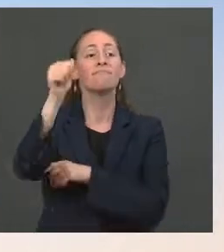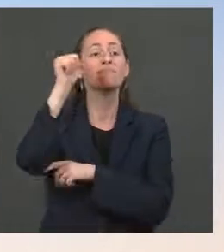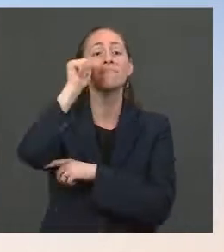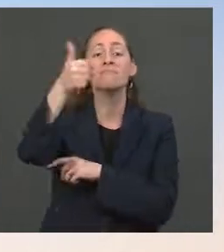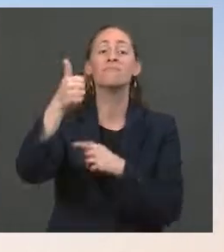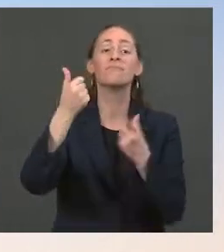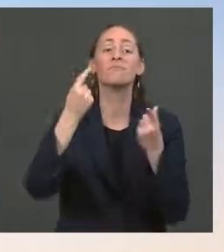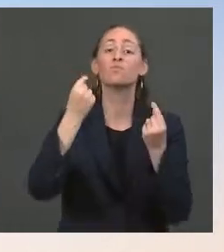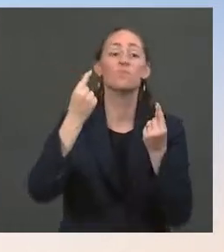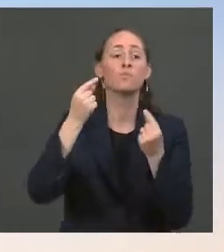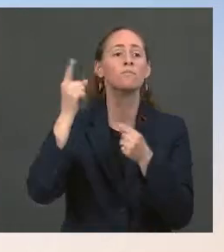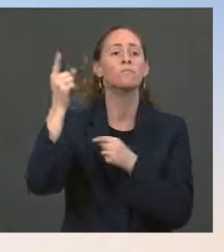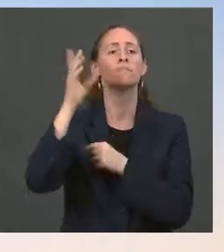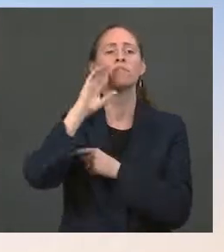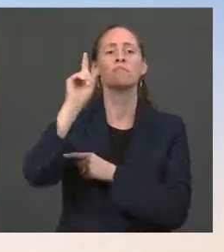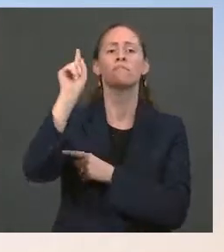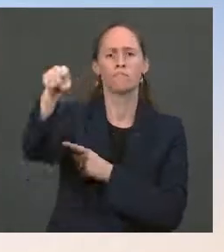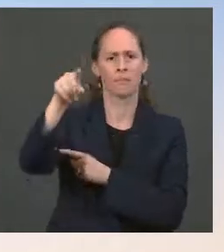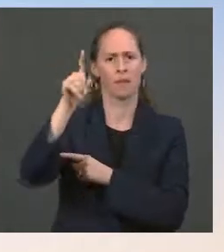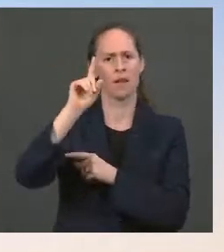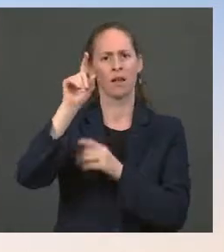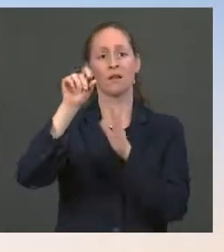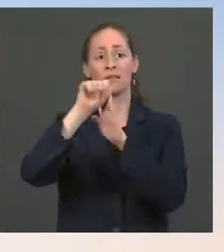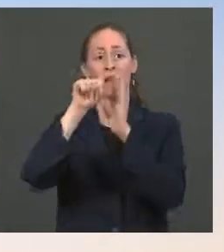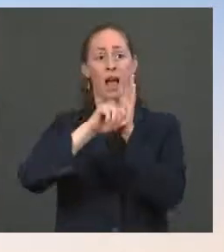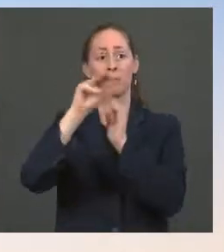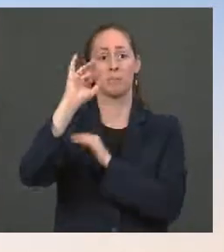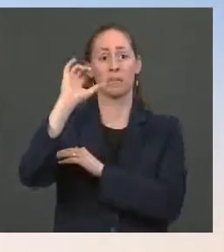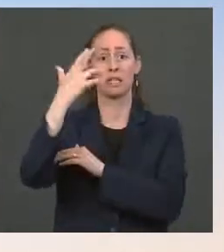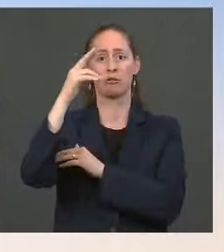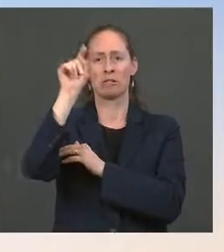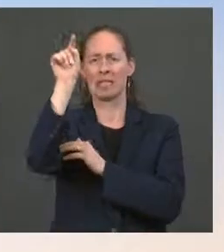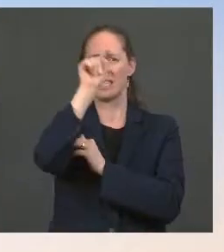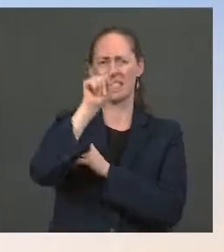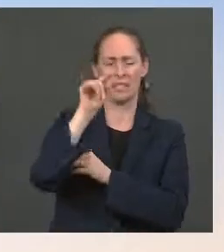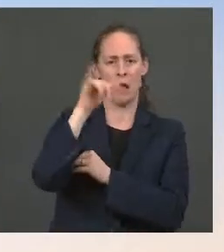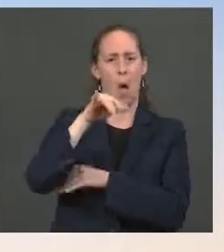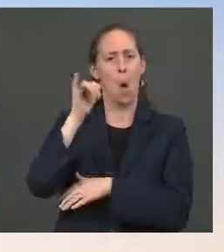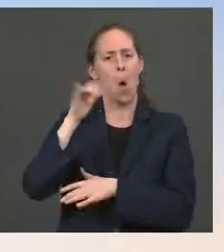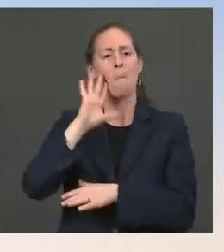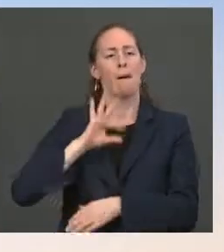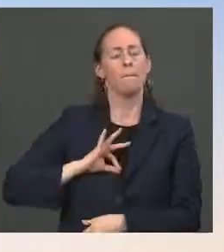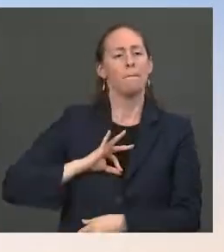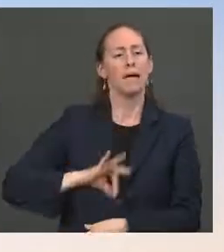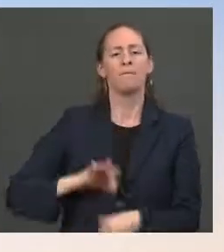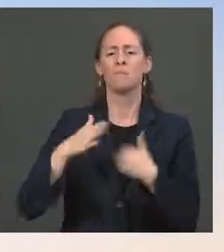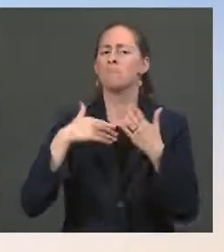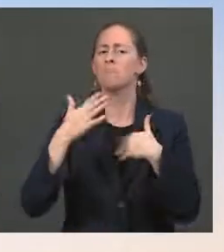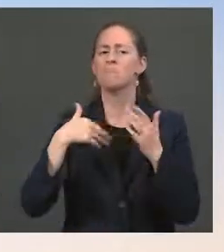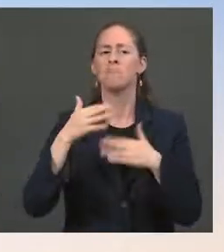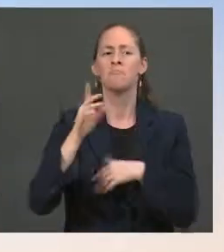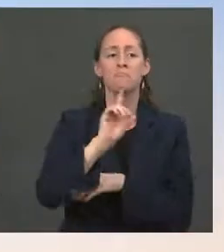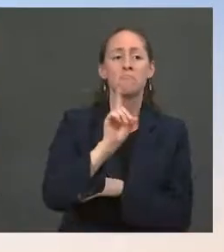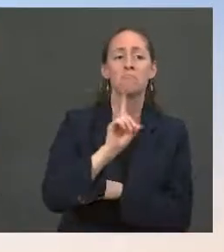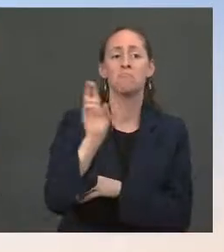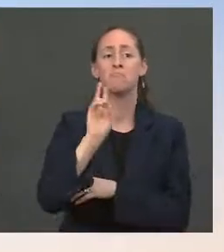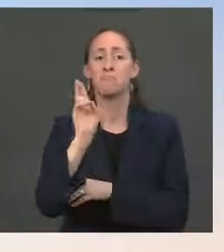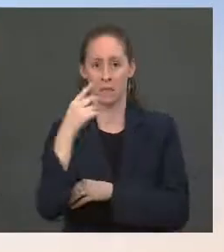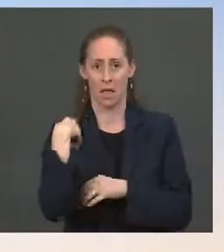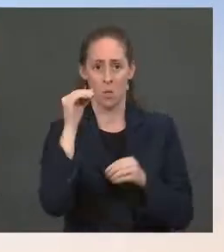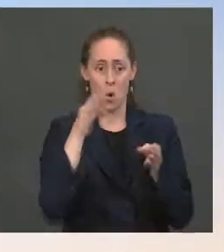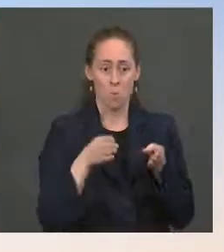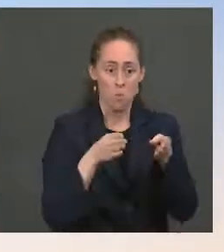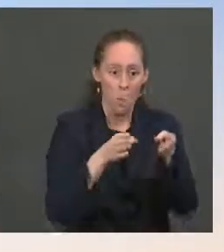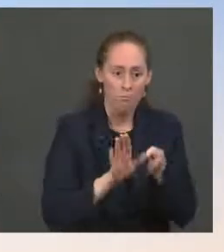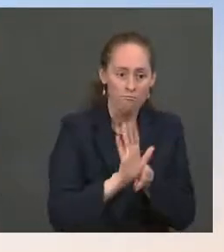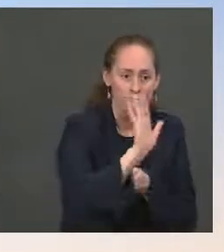packages because they're hugely popular, whether you're a Democrat, a Republican, an independent. People don't think of their roads as partisan for good reason, nor do they